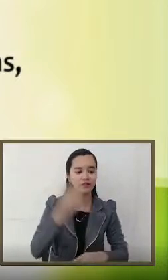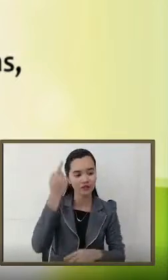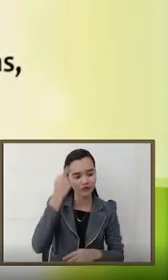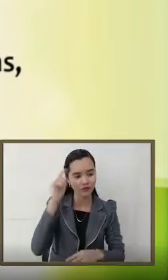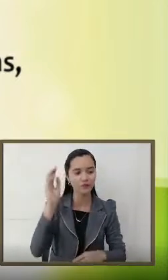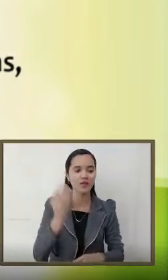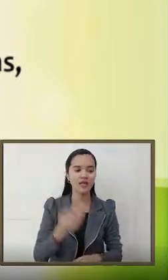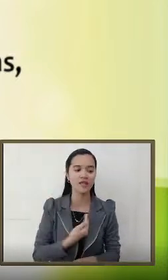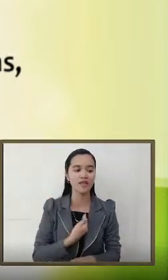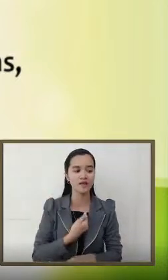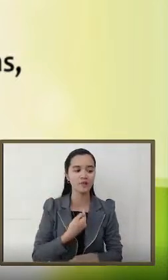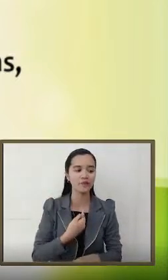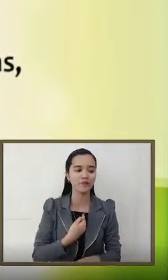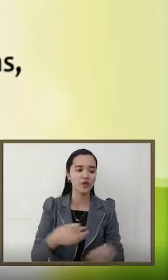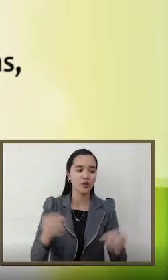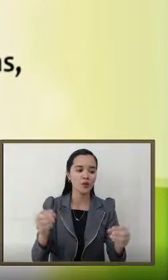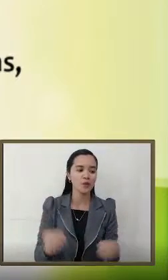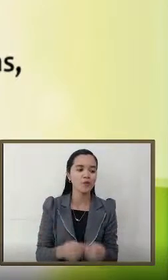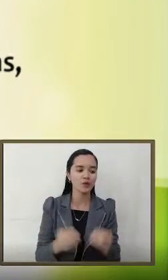for even me.